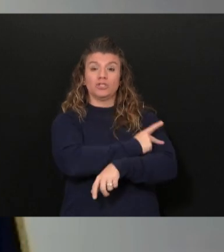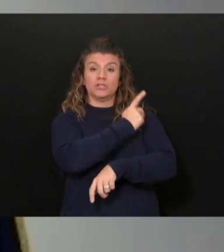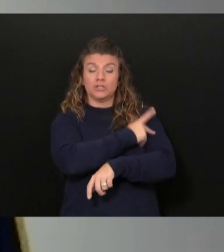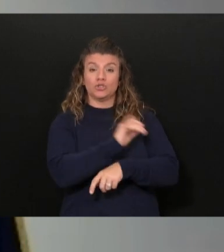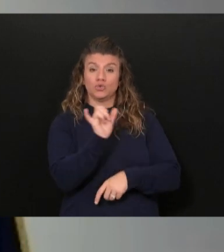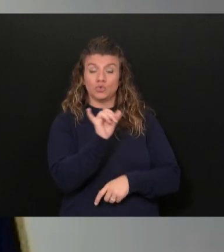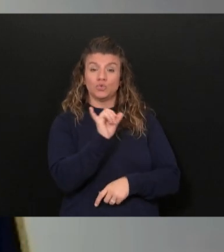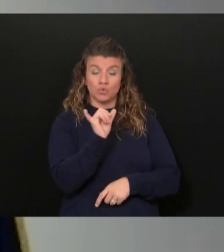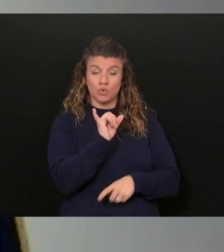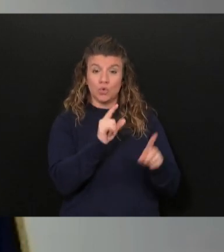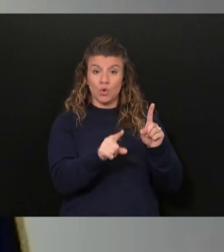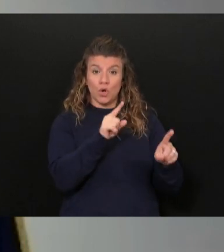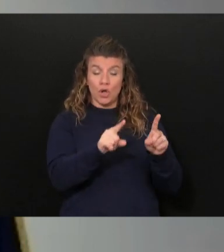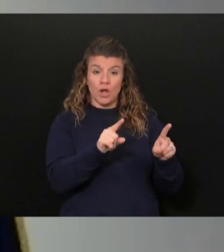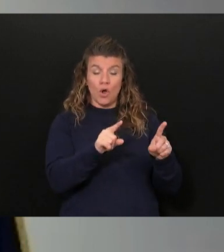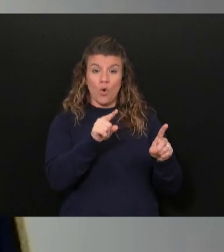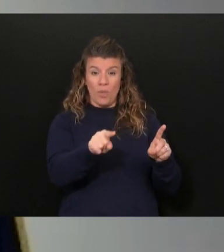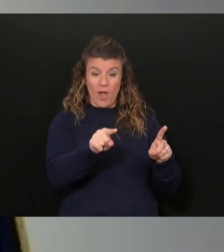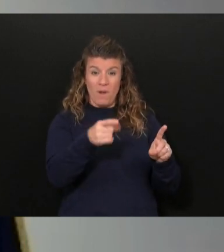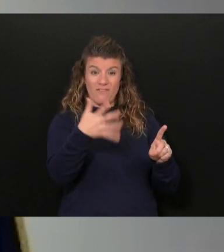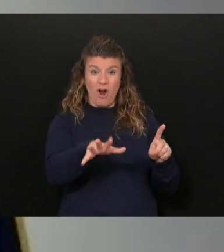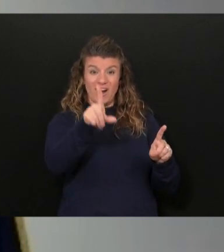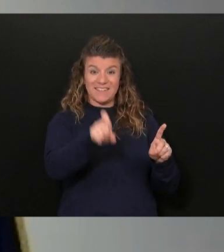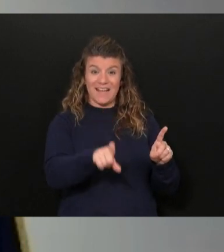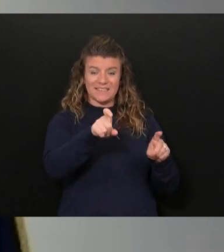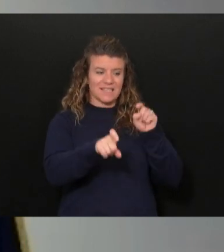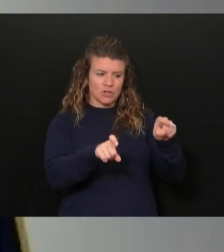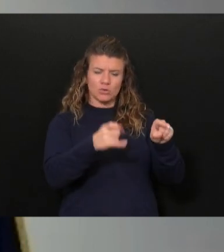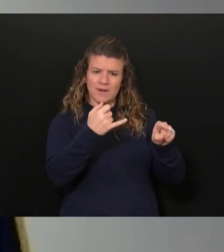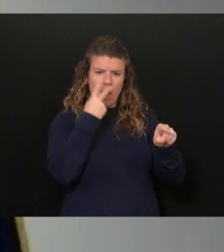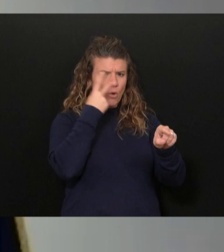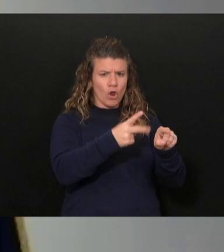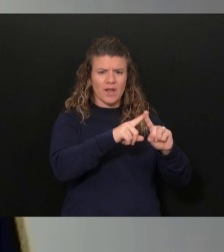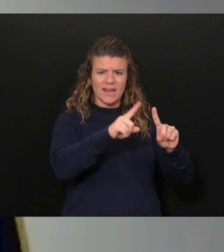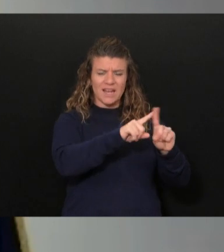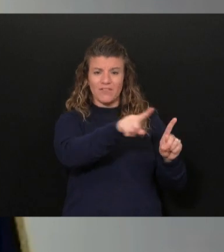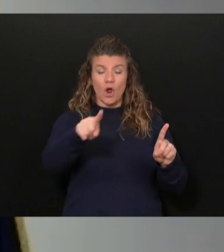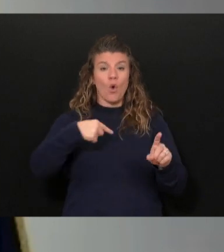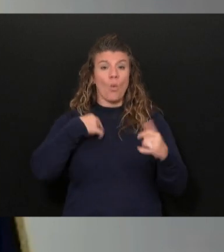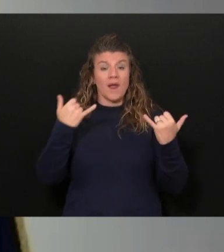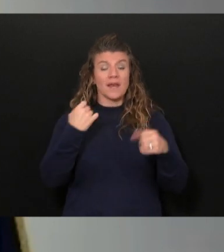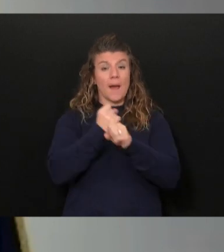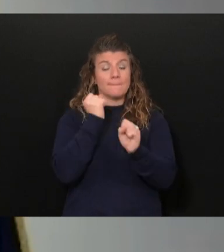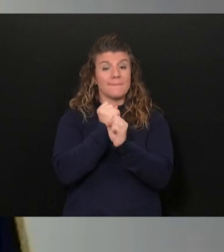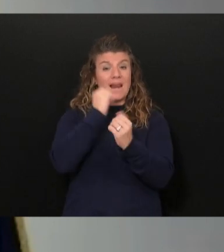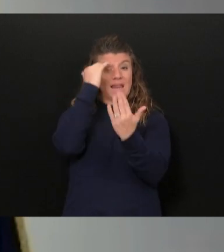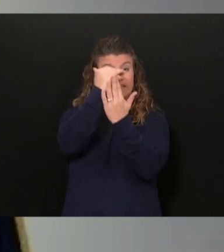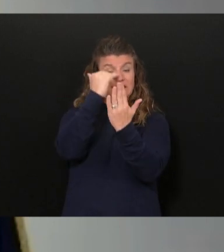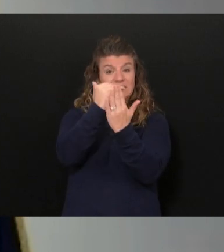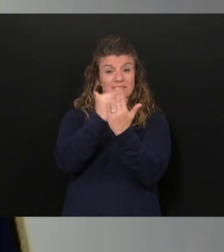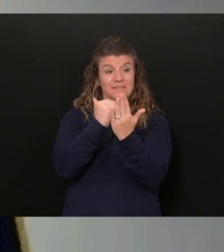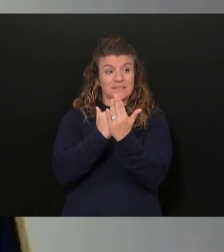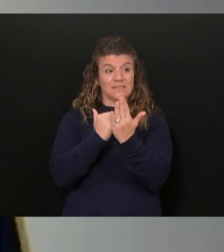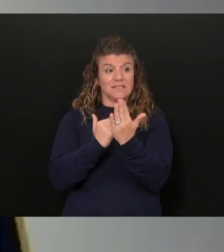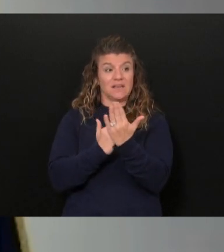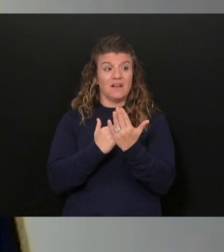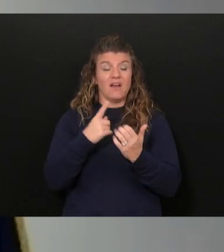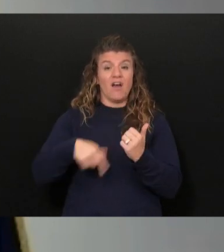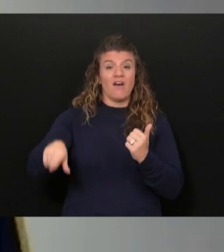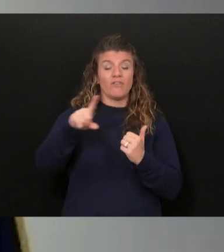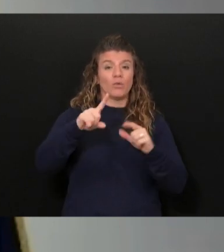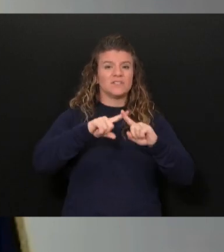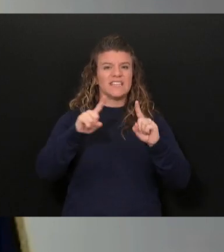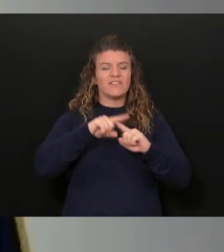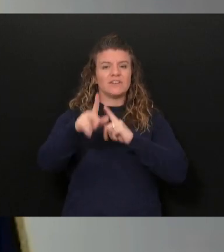we've just tested. So we're looking at all of those populations. We've compiled a list of those